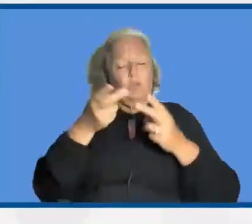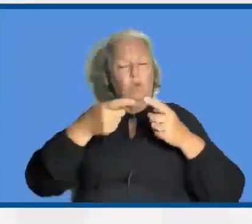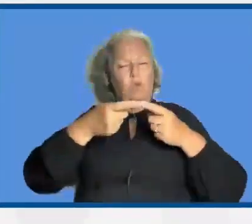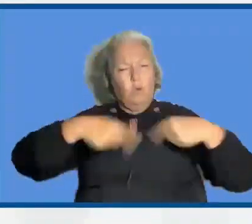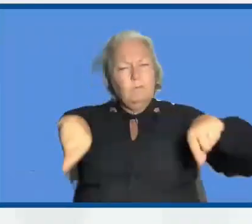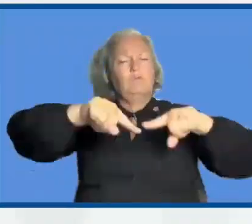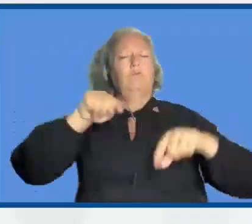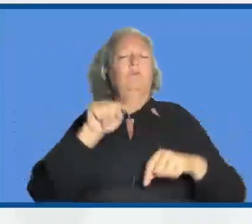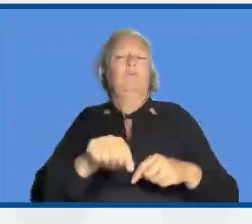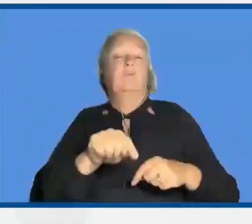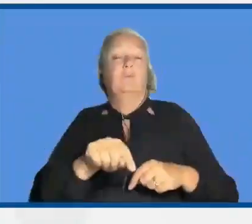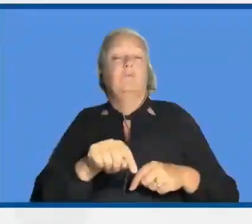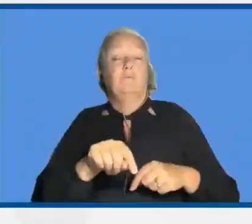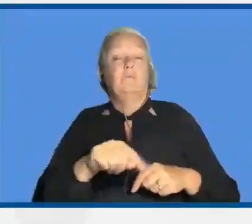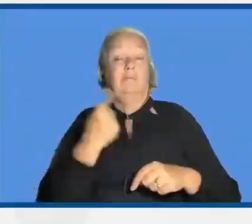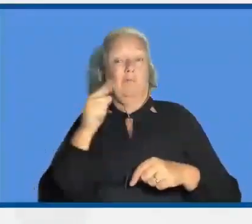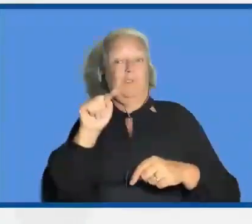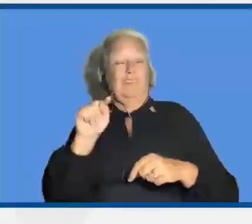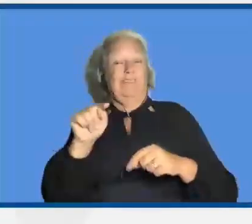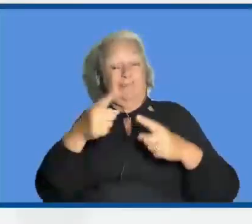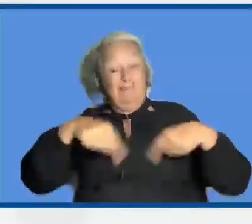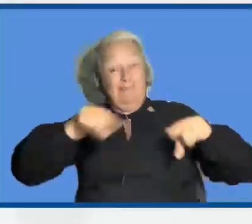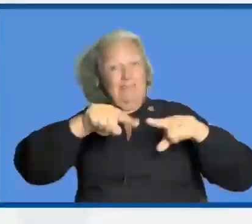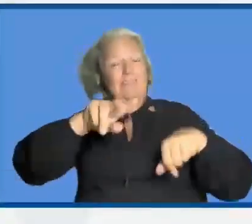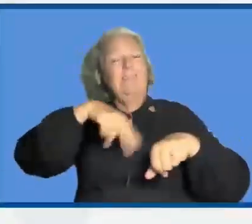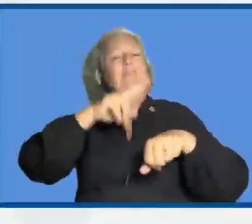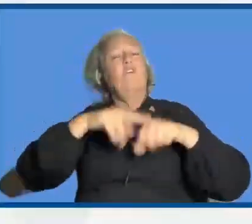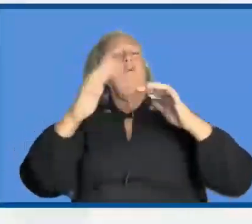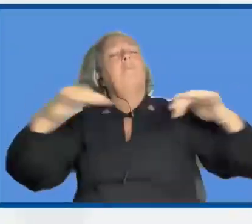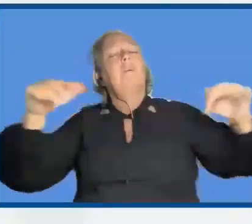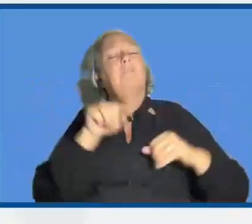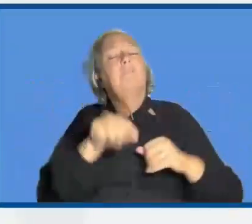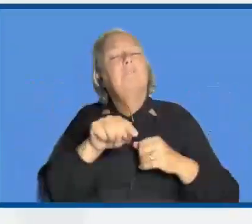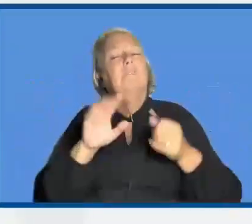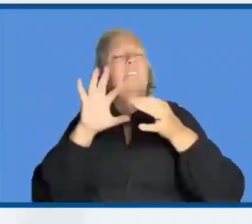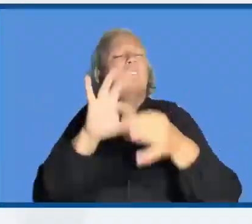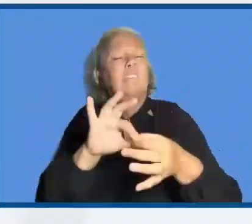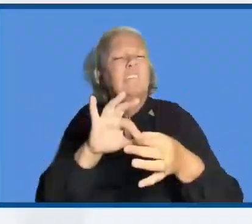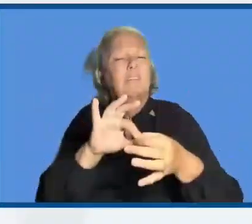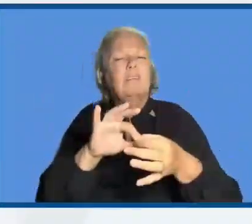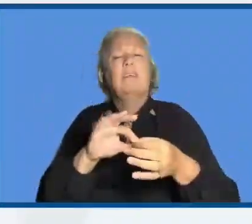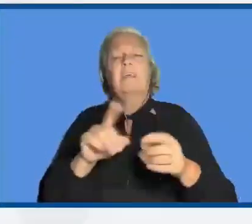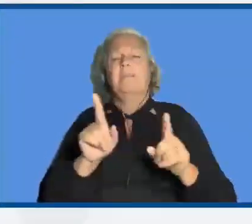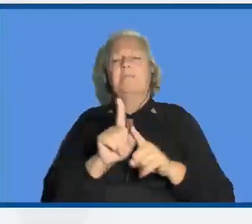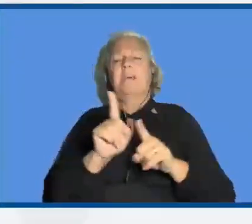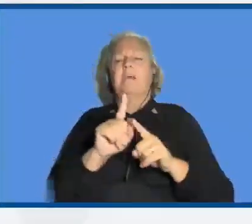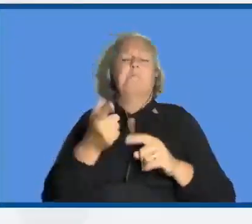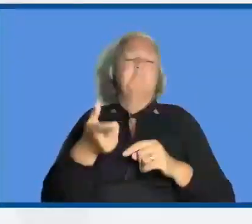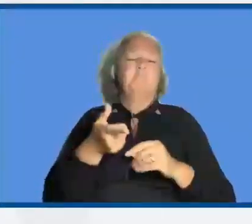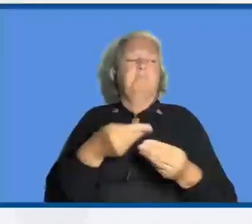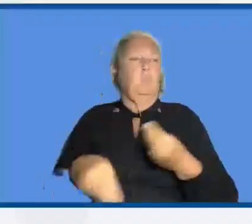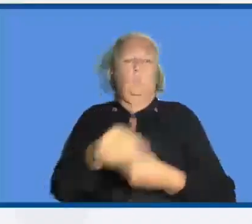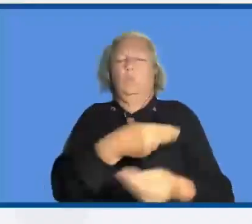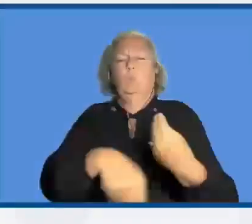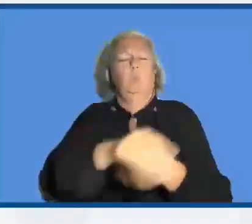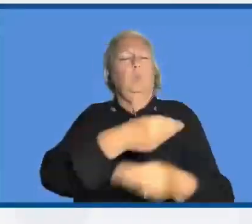this national parliament is also related with everything that you are dealing here with. We have quite